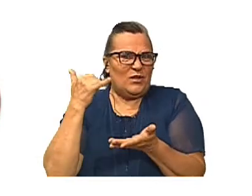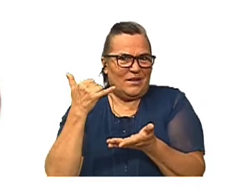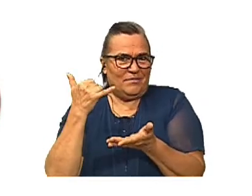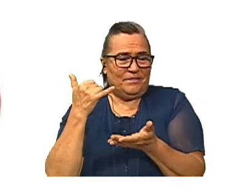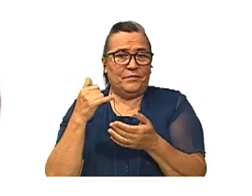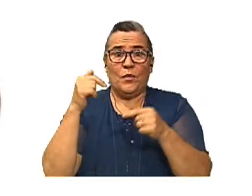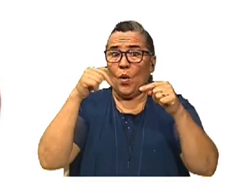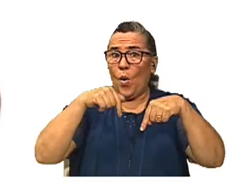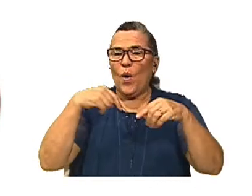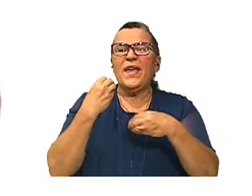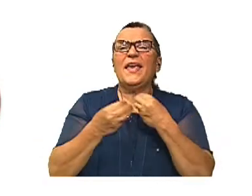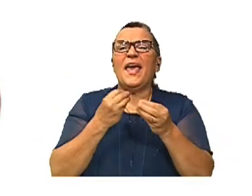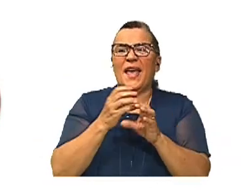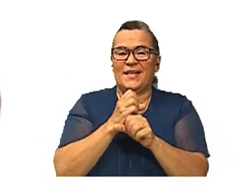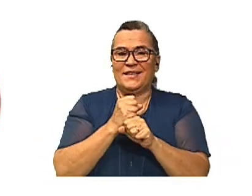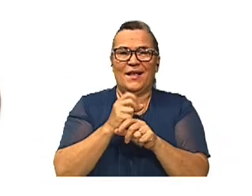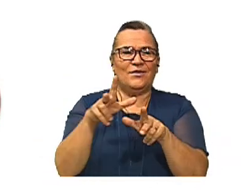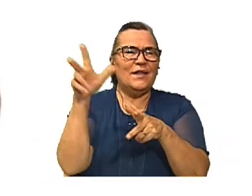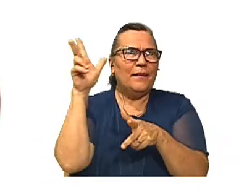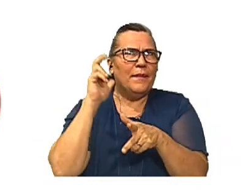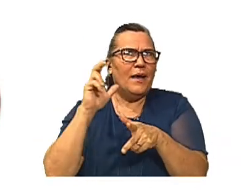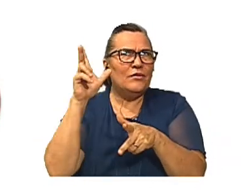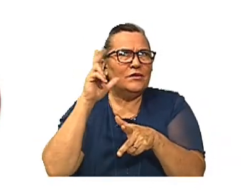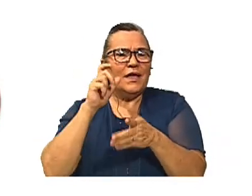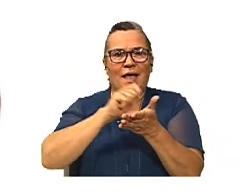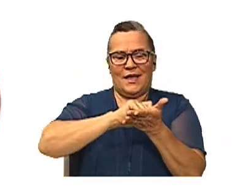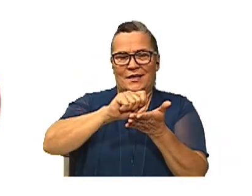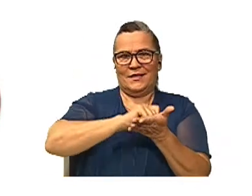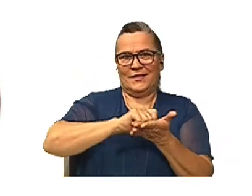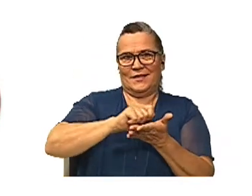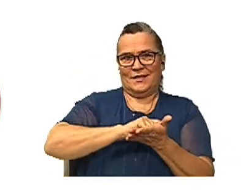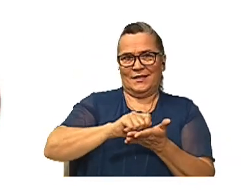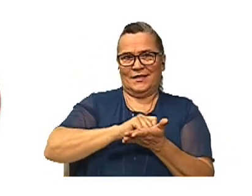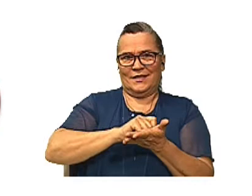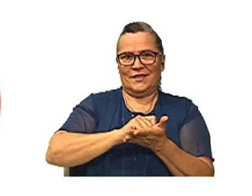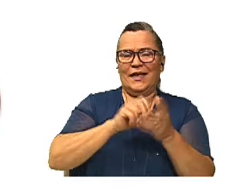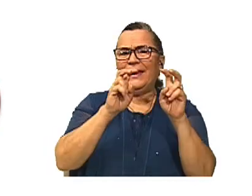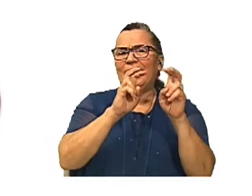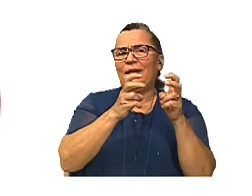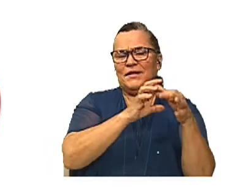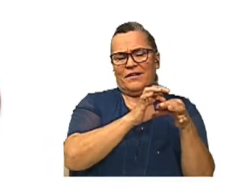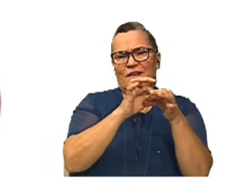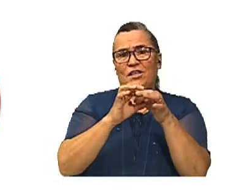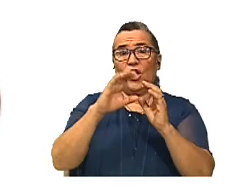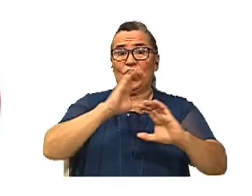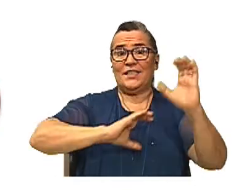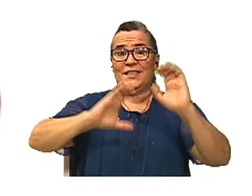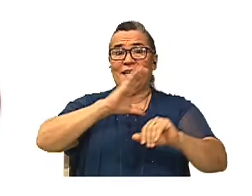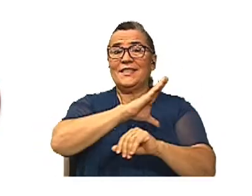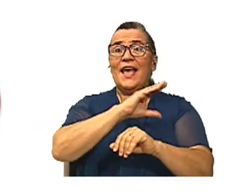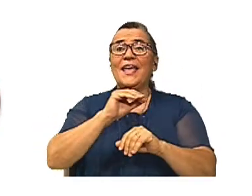Today, you are going to listen and read topics related to science and technology.